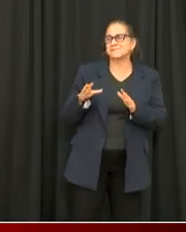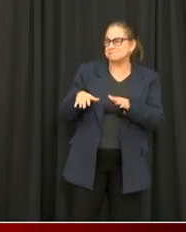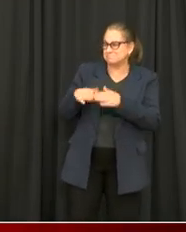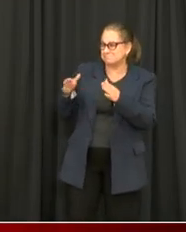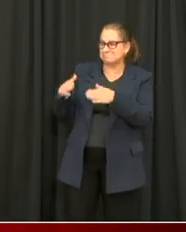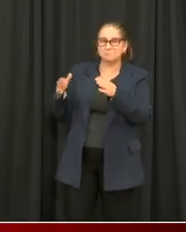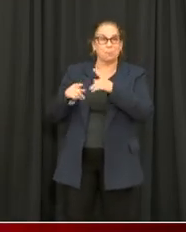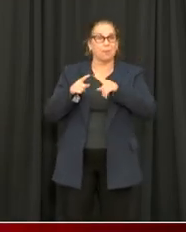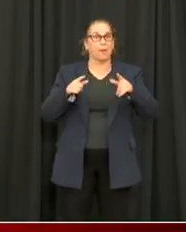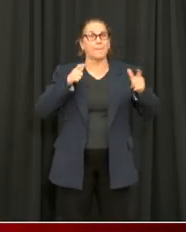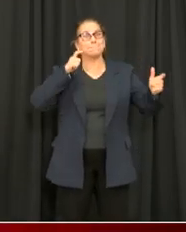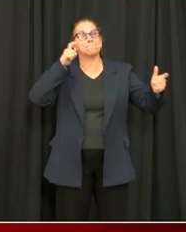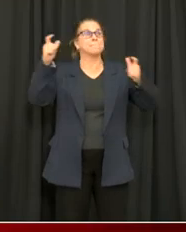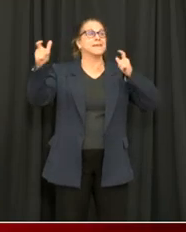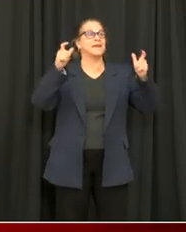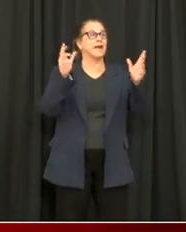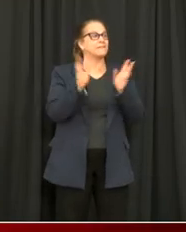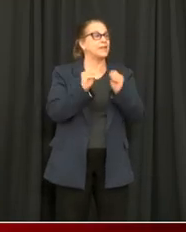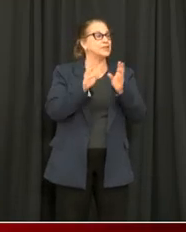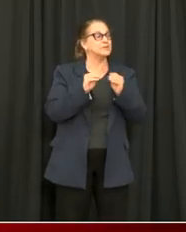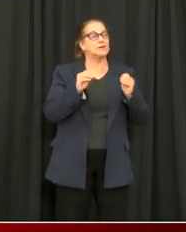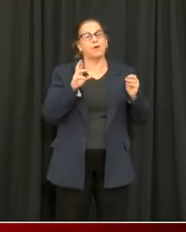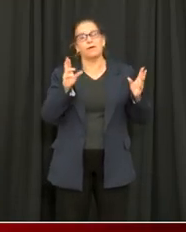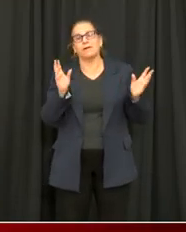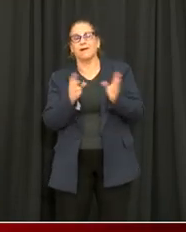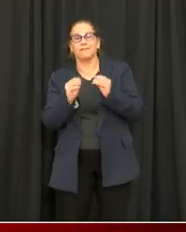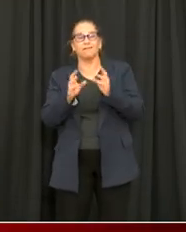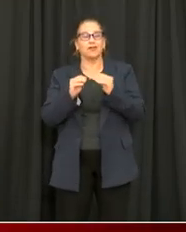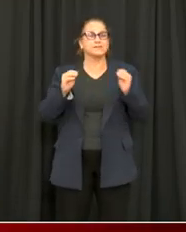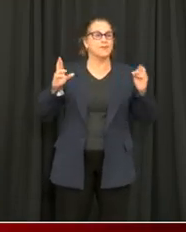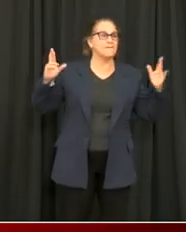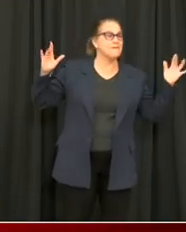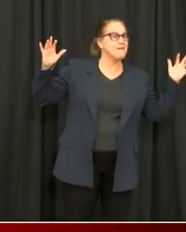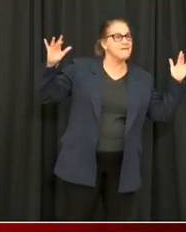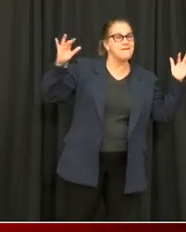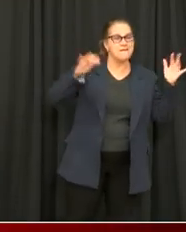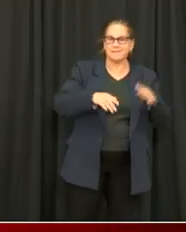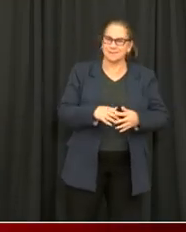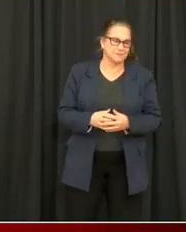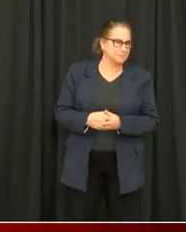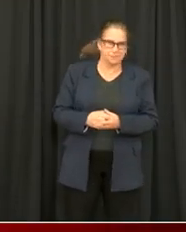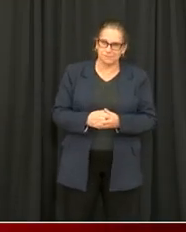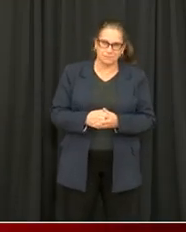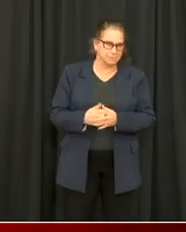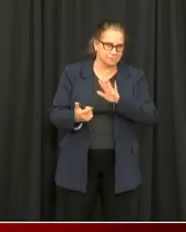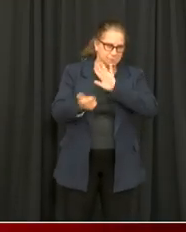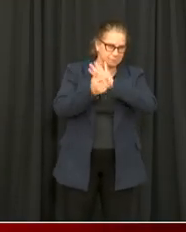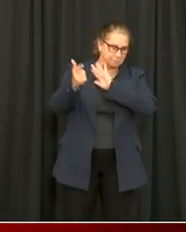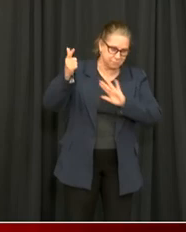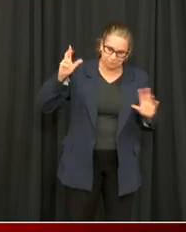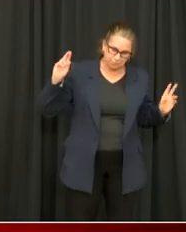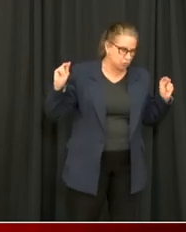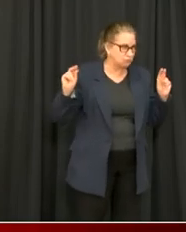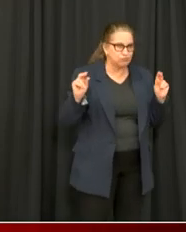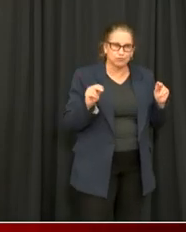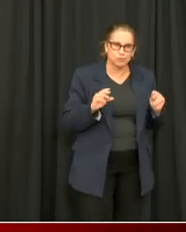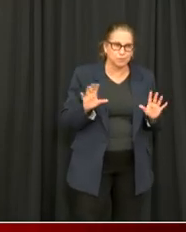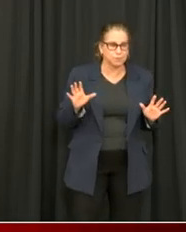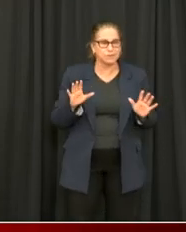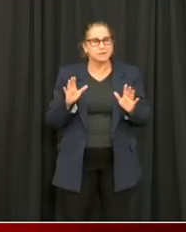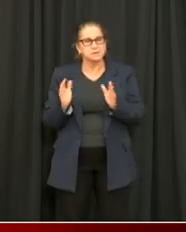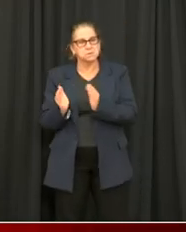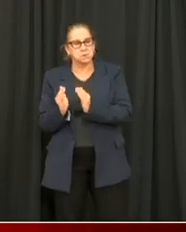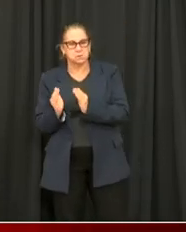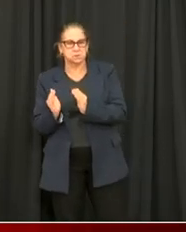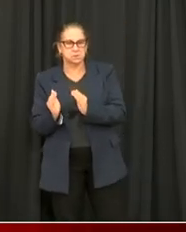conferences. And so as we get through the phases, there is still a substantial part of the convention center that can